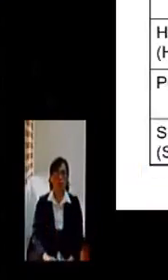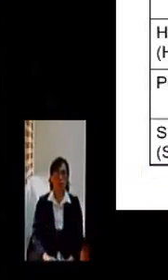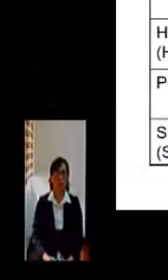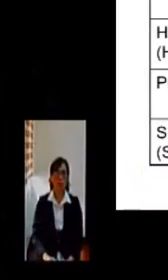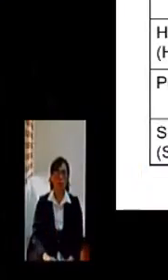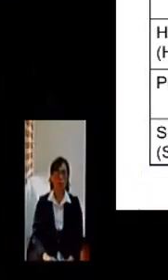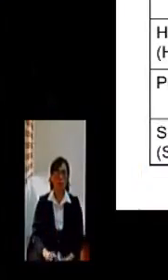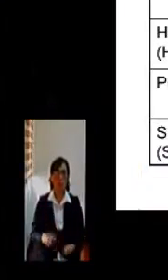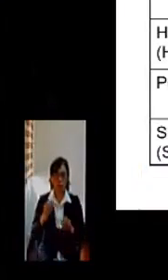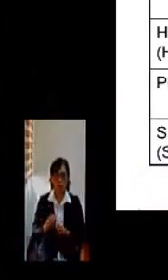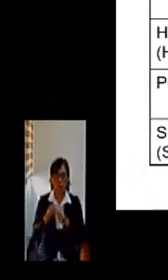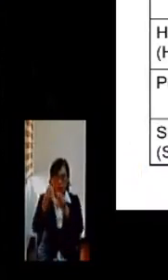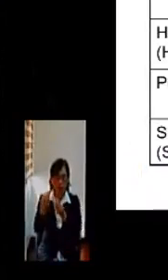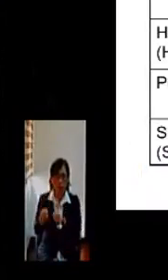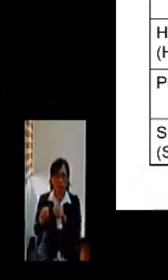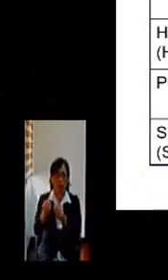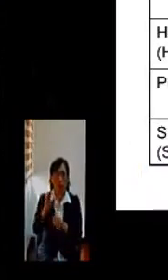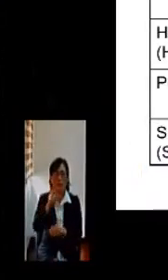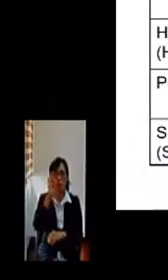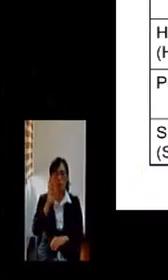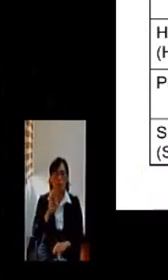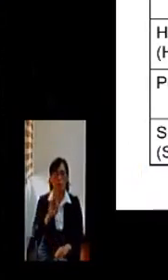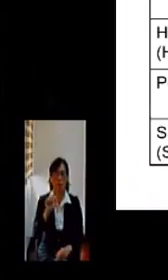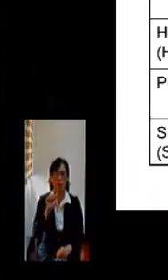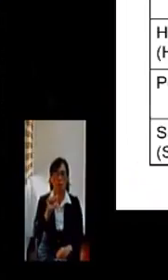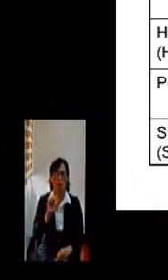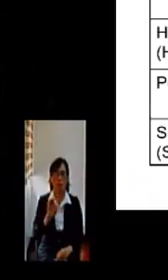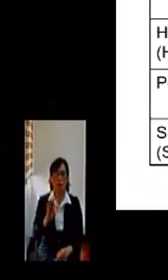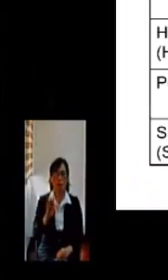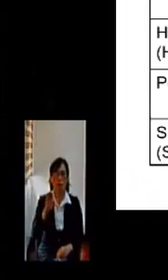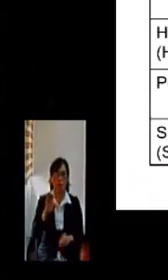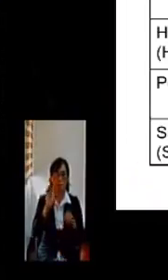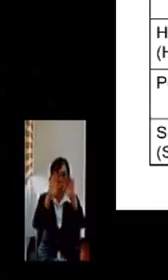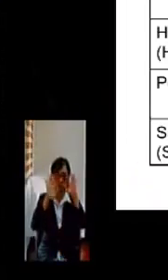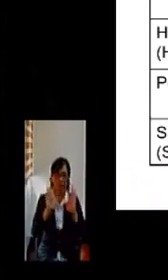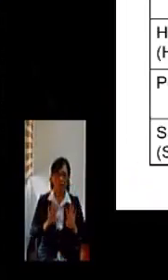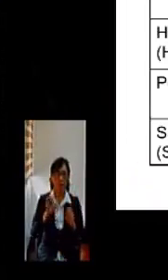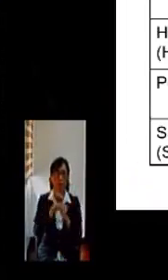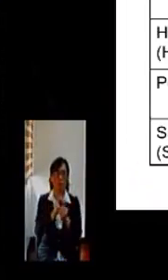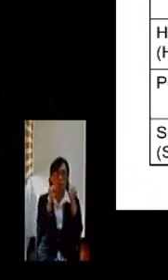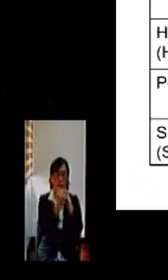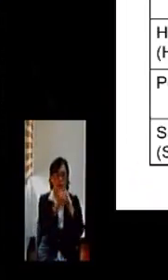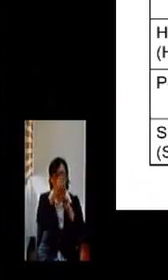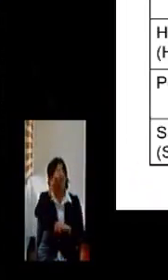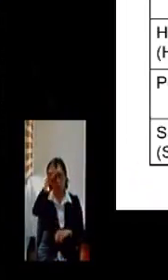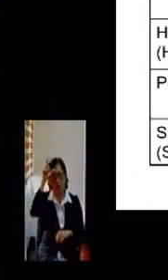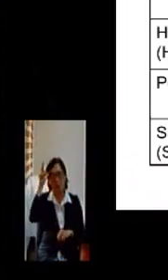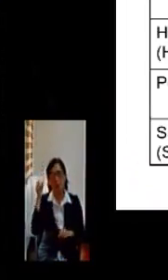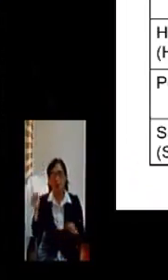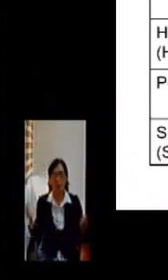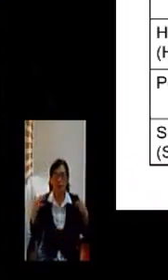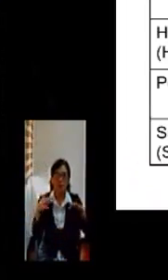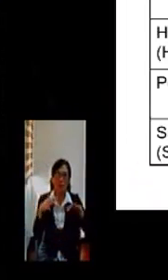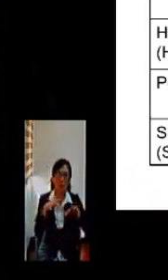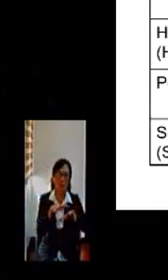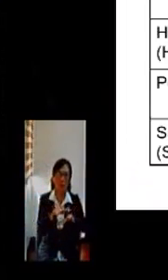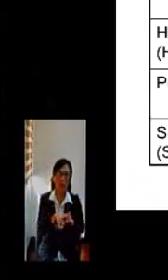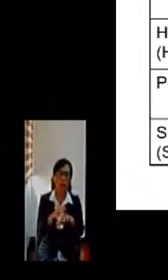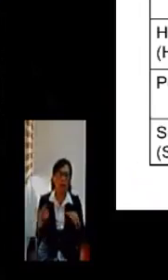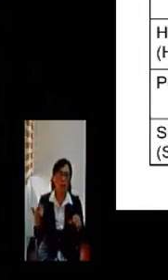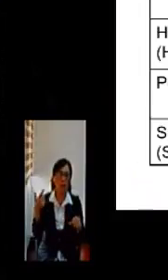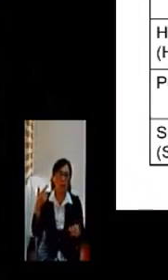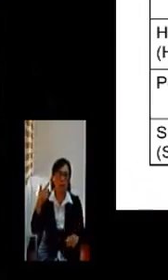We know for a fact that that climate change is because of the accumulation of greenhouse gases. And